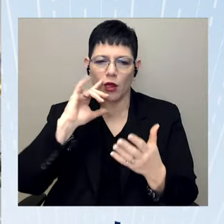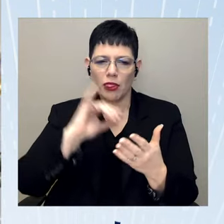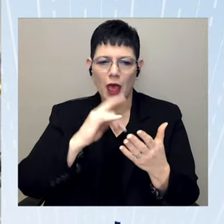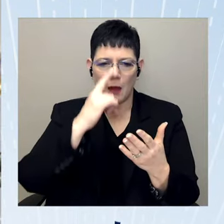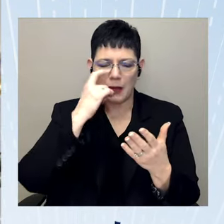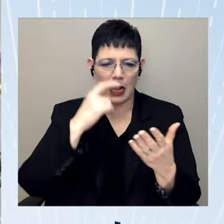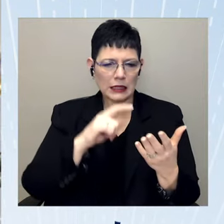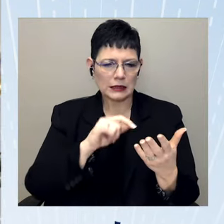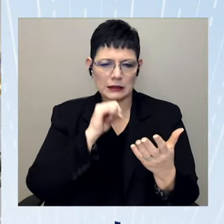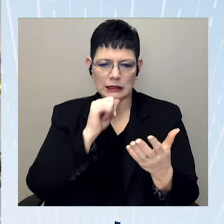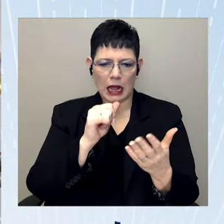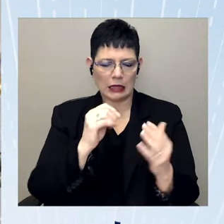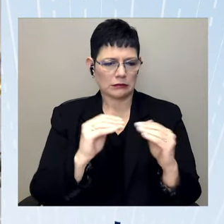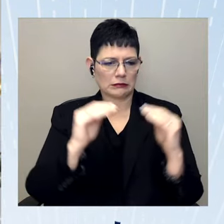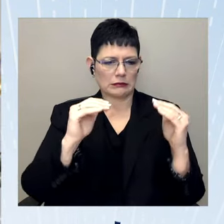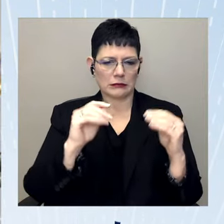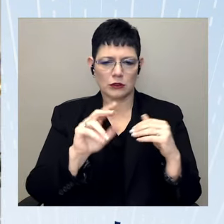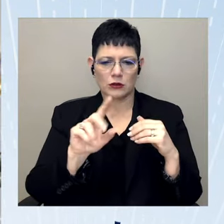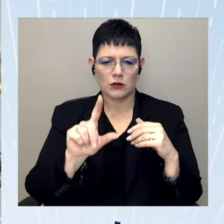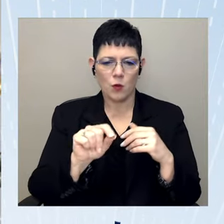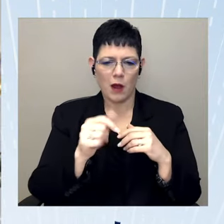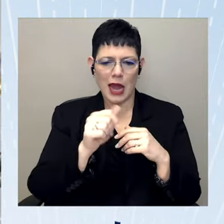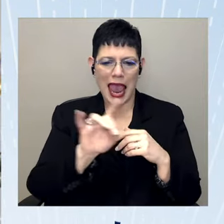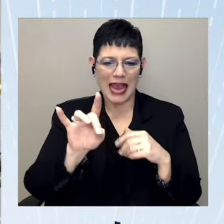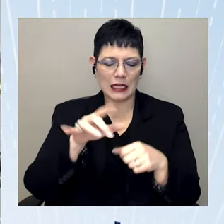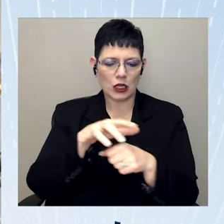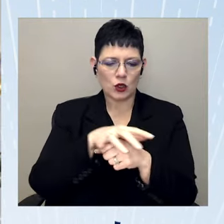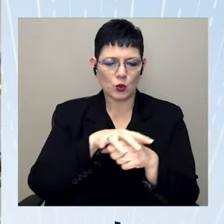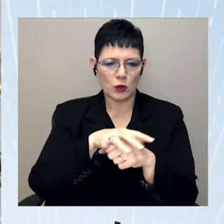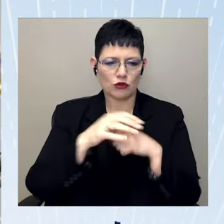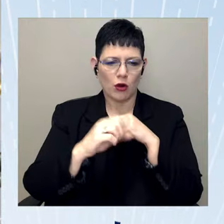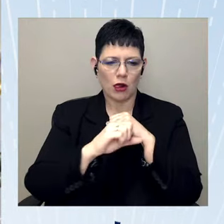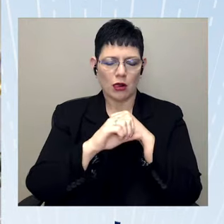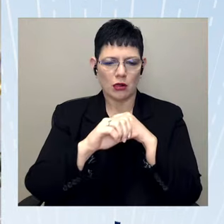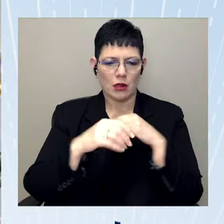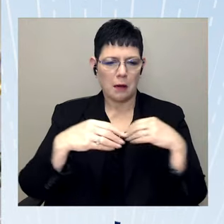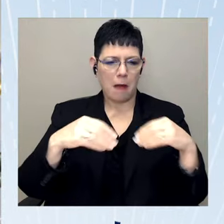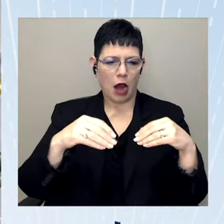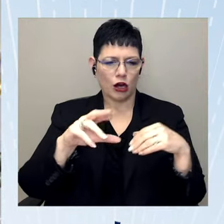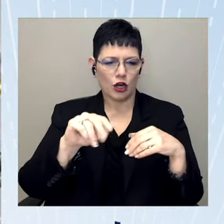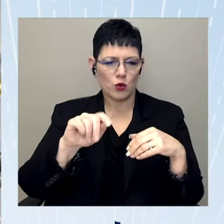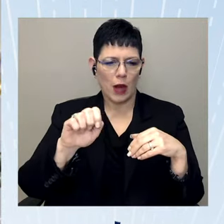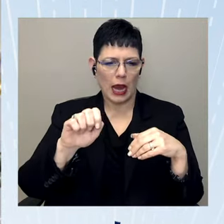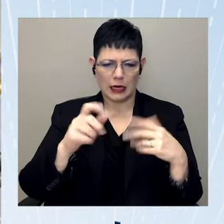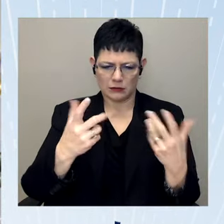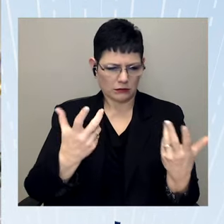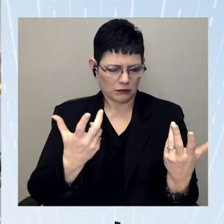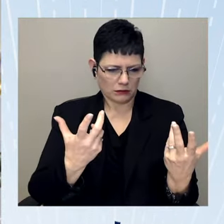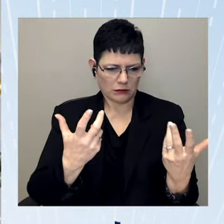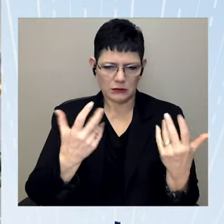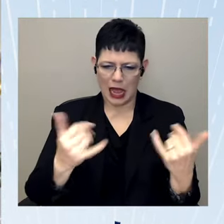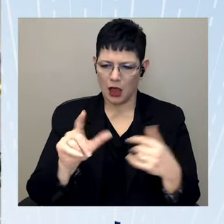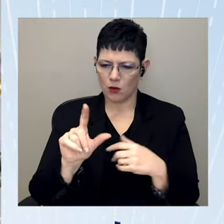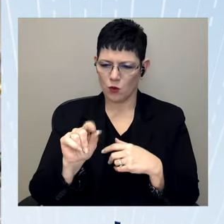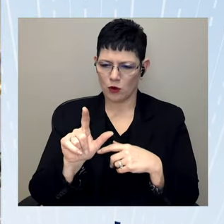2018 regional market rates that we are currently being paid. And yes, it's 2024.